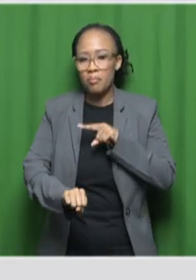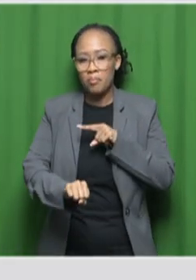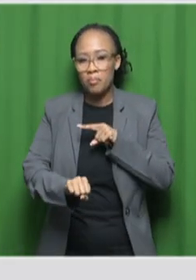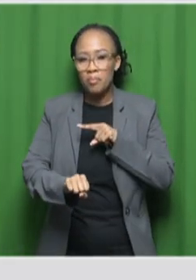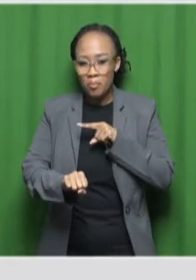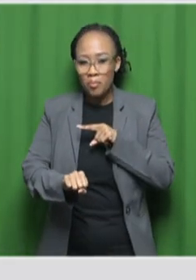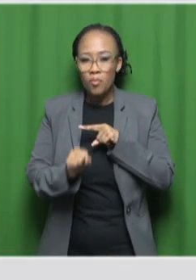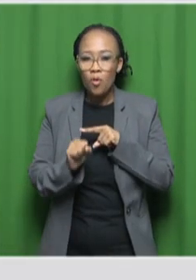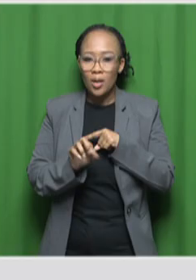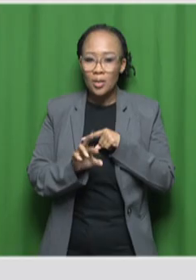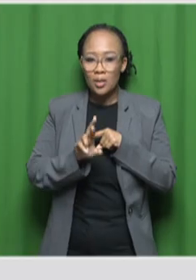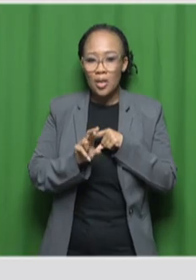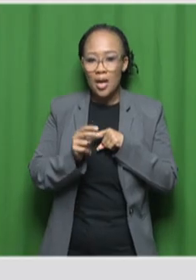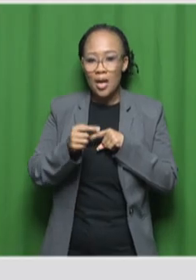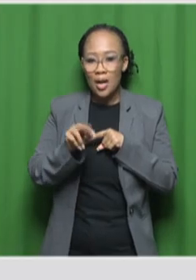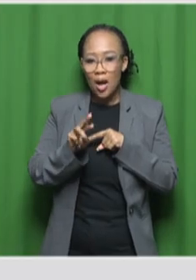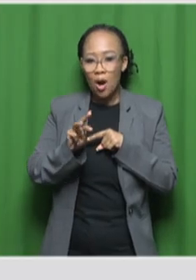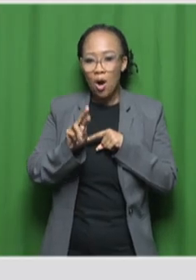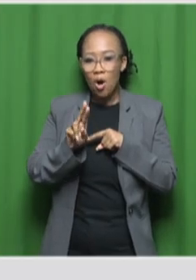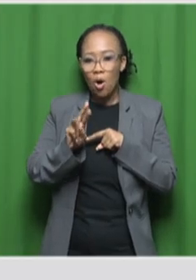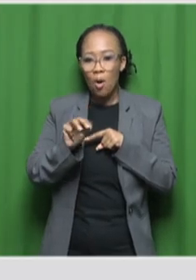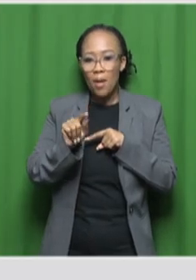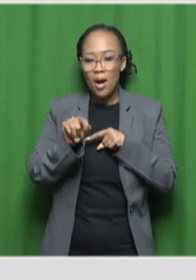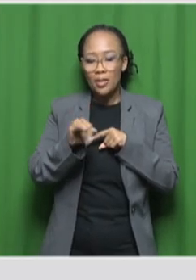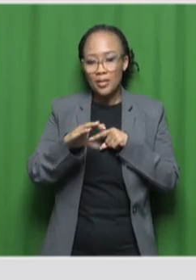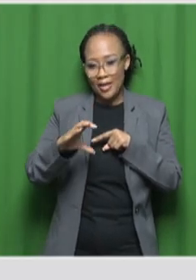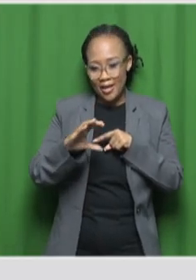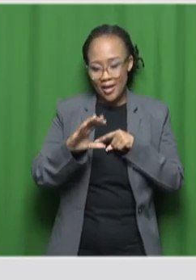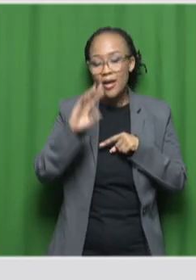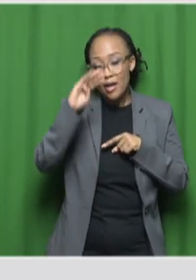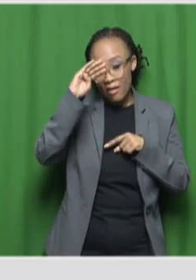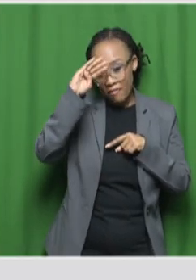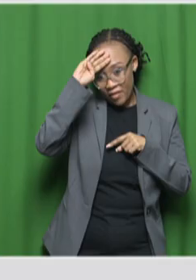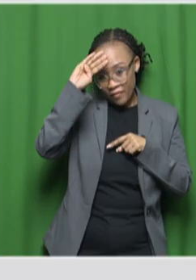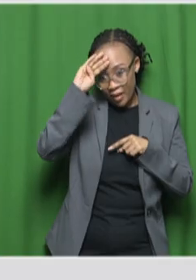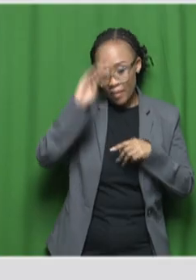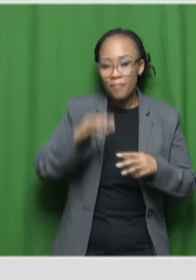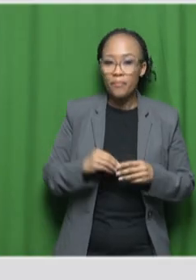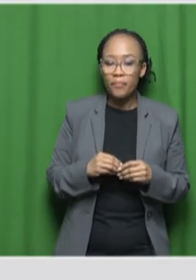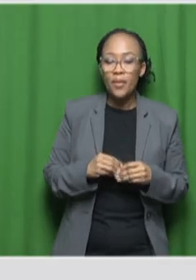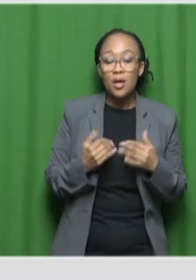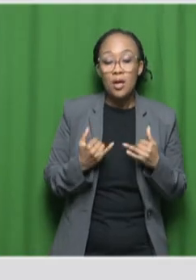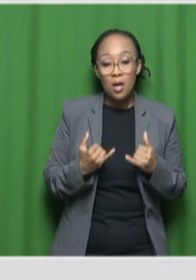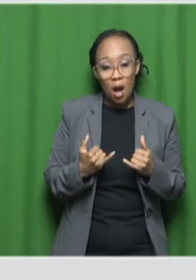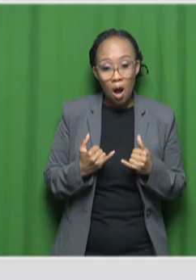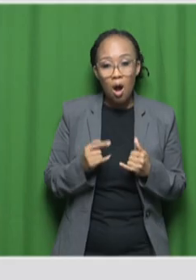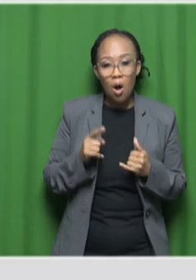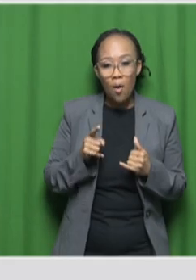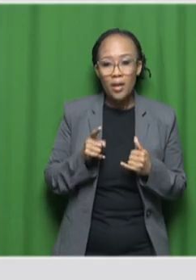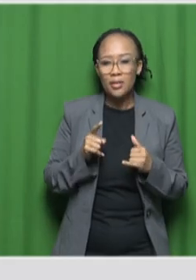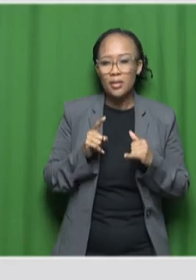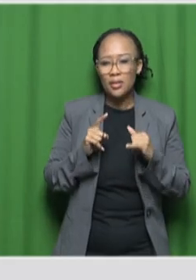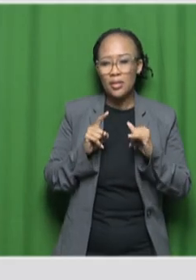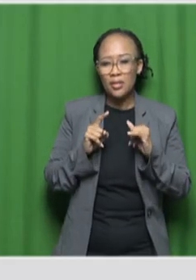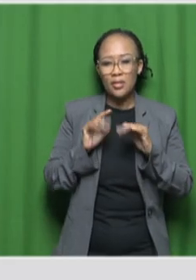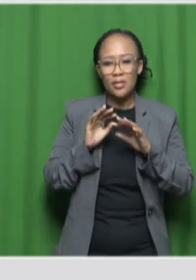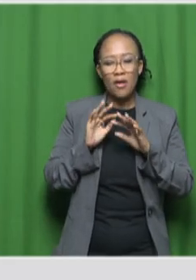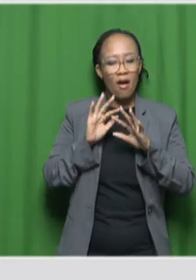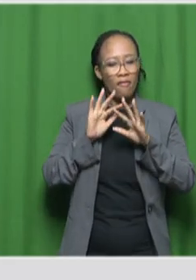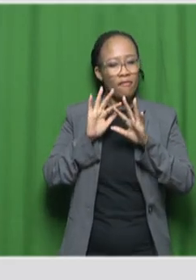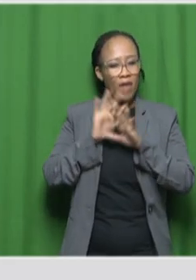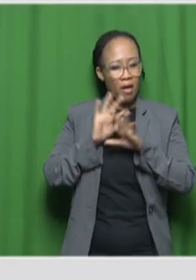example? Rheumatic fever symptoms start off as quite vague. If a healthcare professional doesn't take a